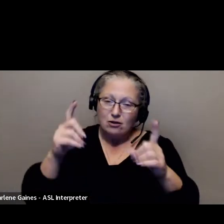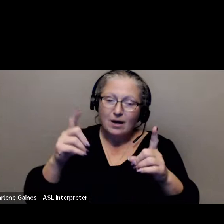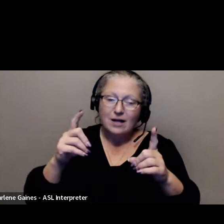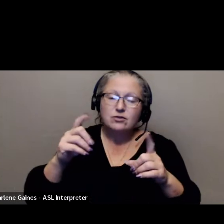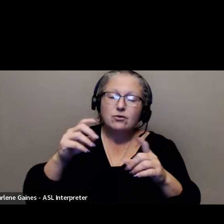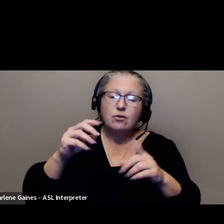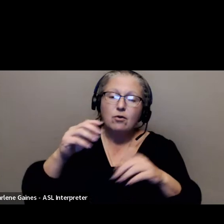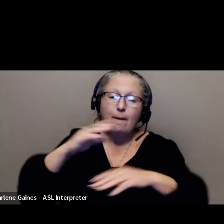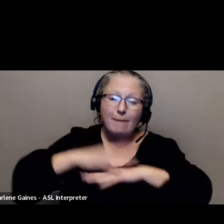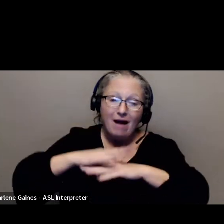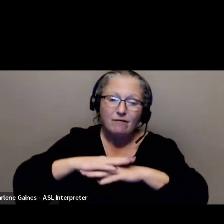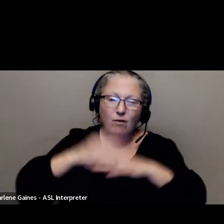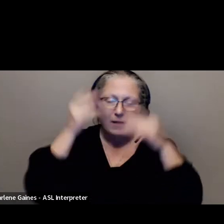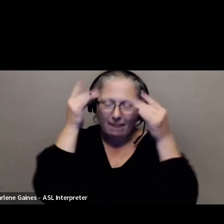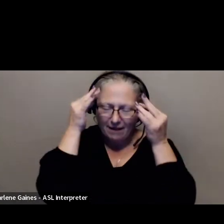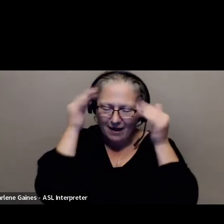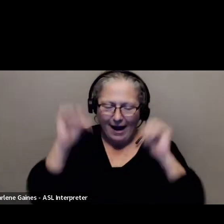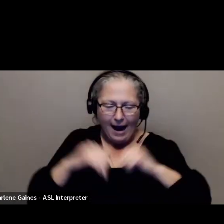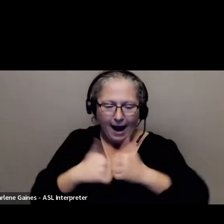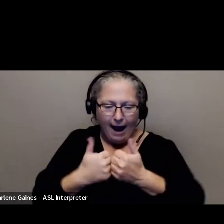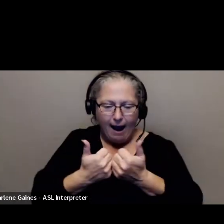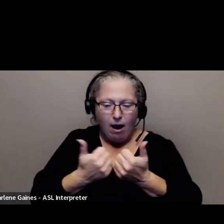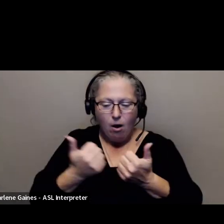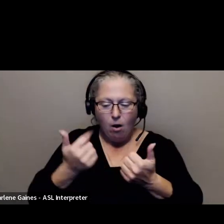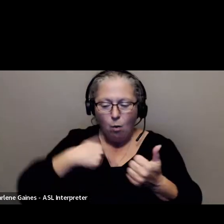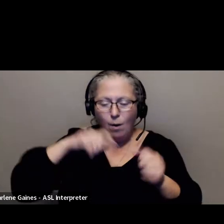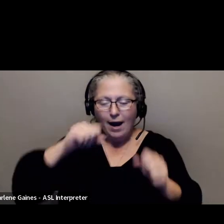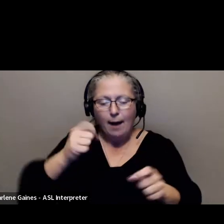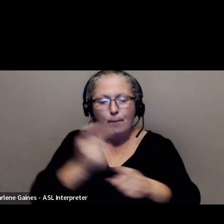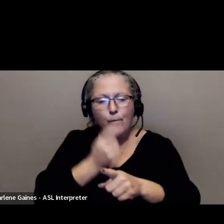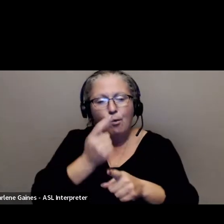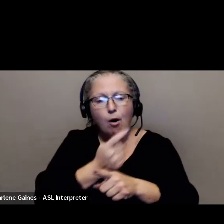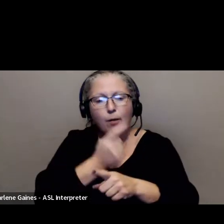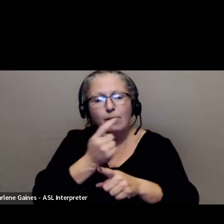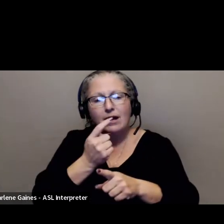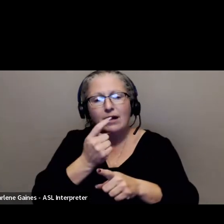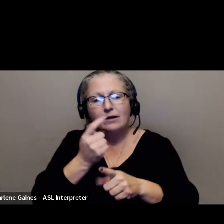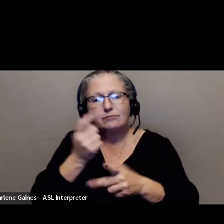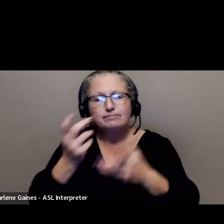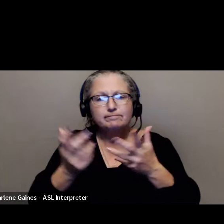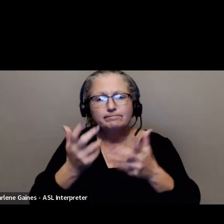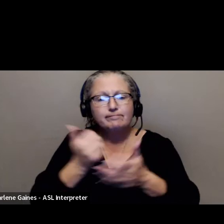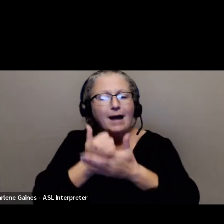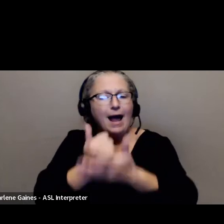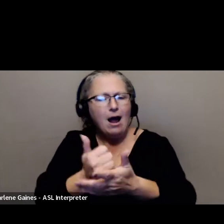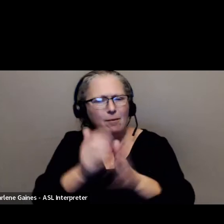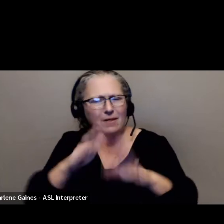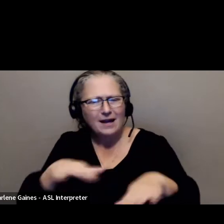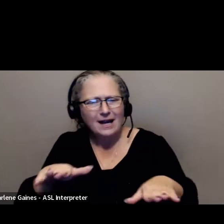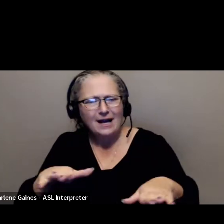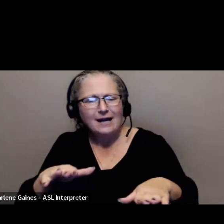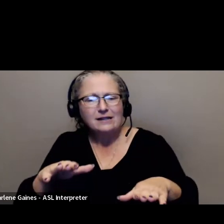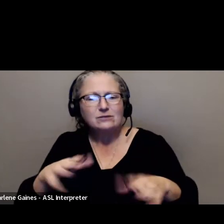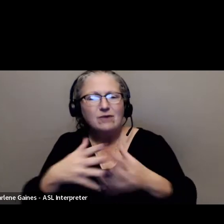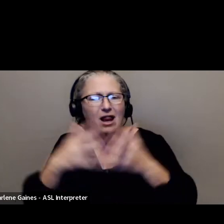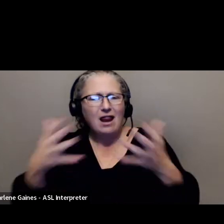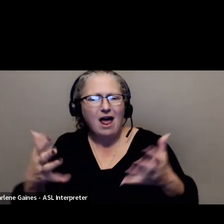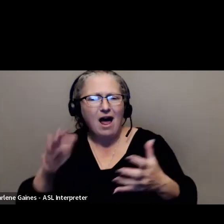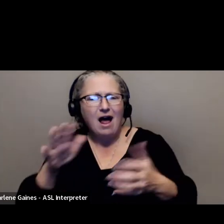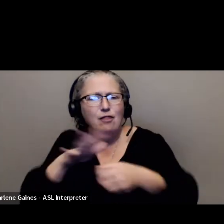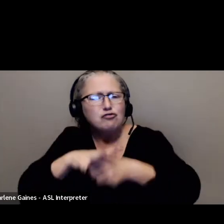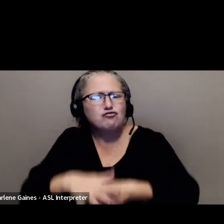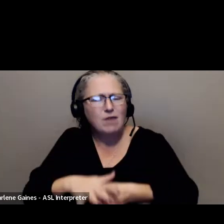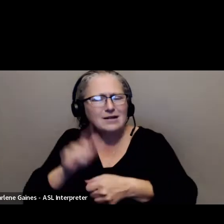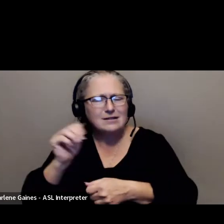to really rethink how we properly assist these kids with a lot of the stressors that they